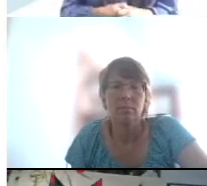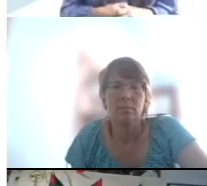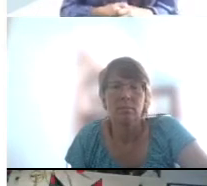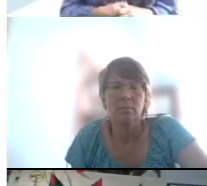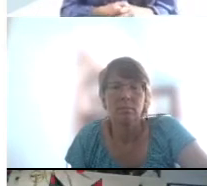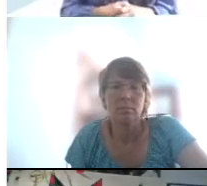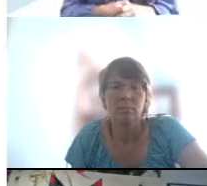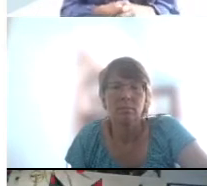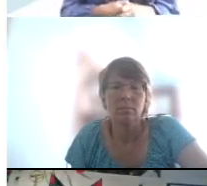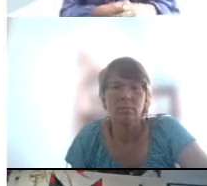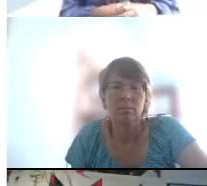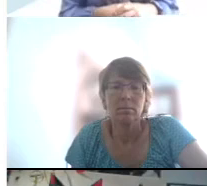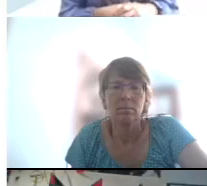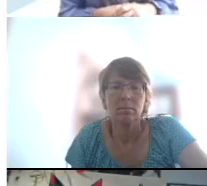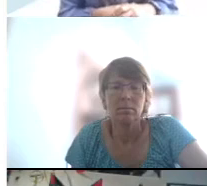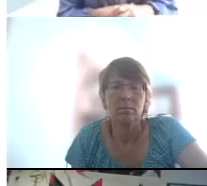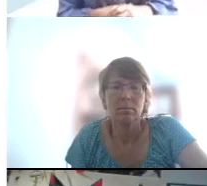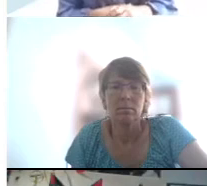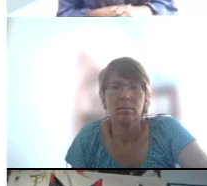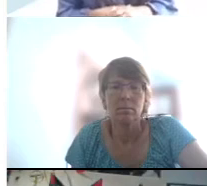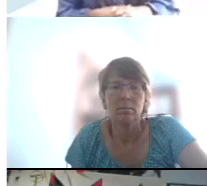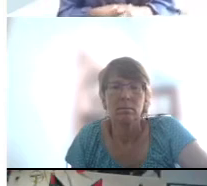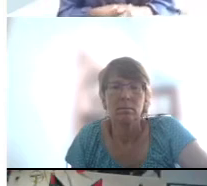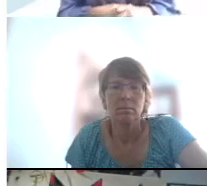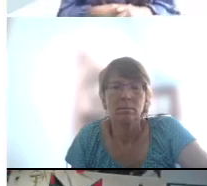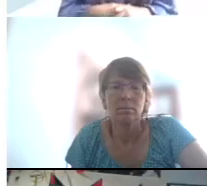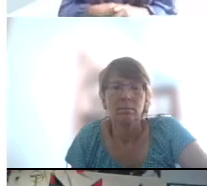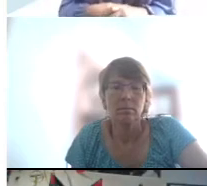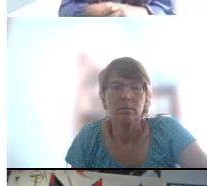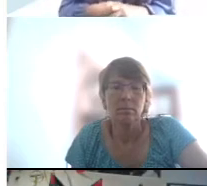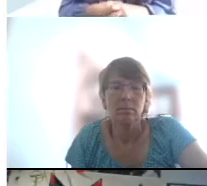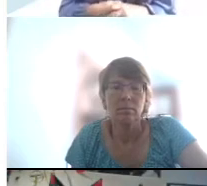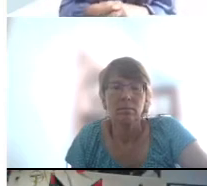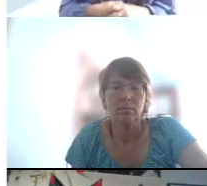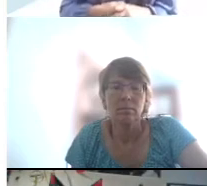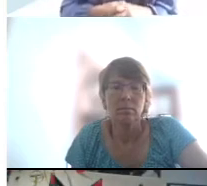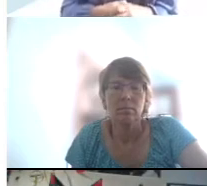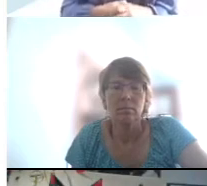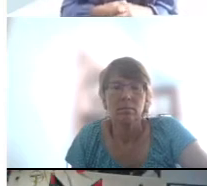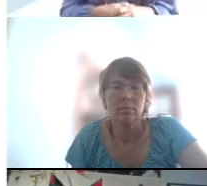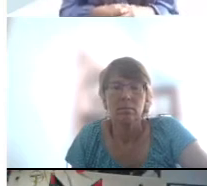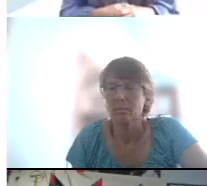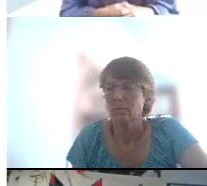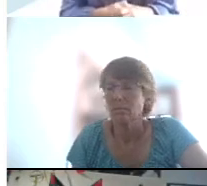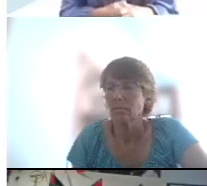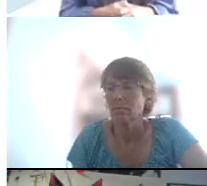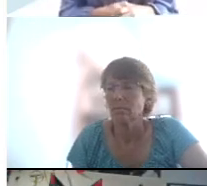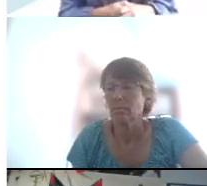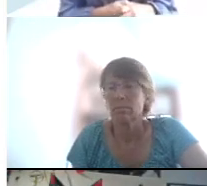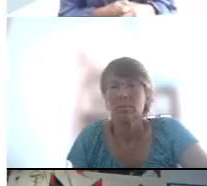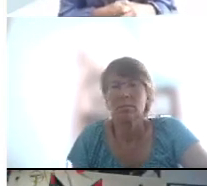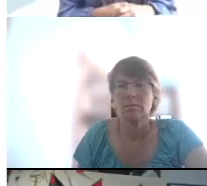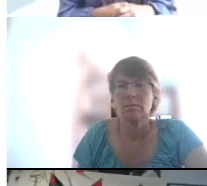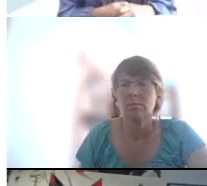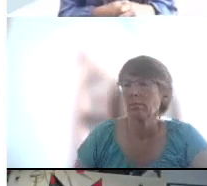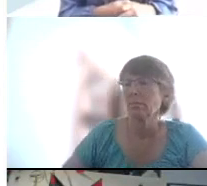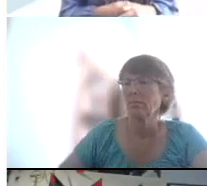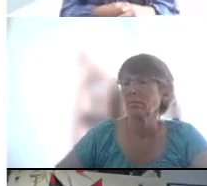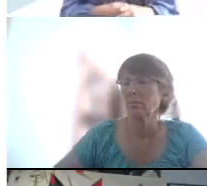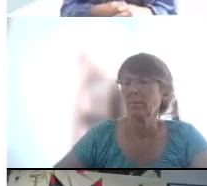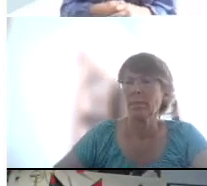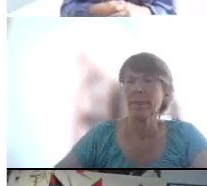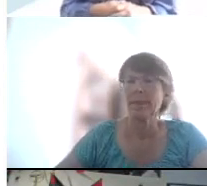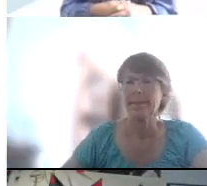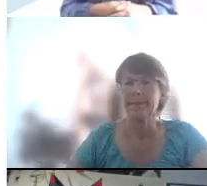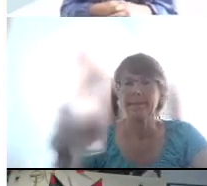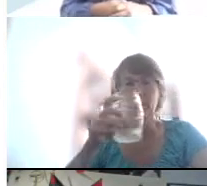of discrimination. The Federation of Medical Regulators of Canada has released documents calling on all regulators to examine